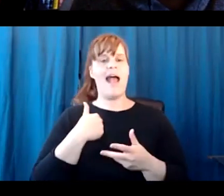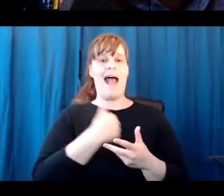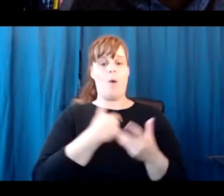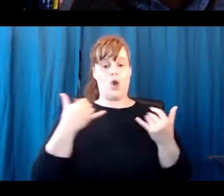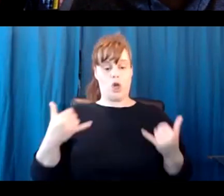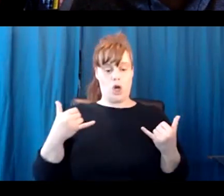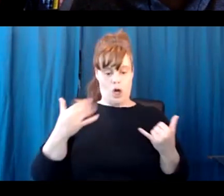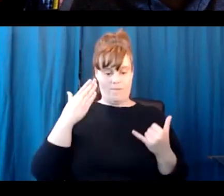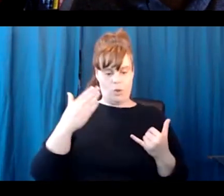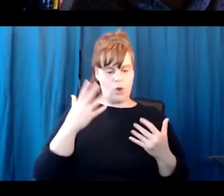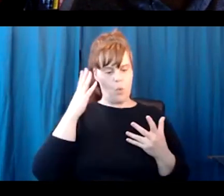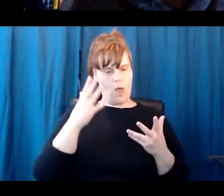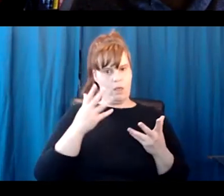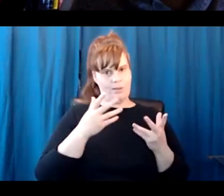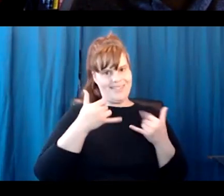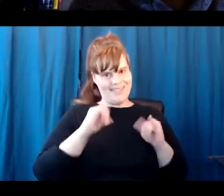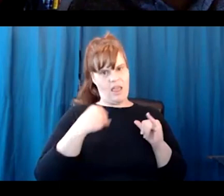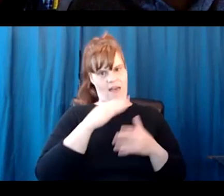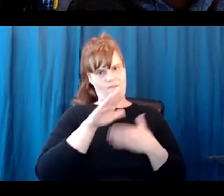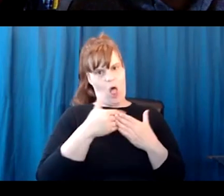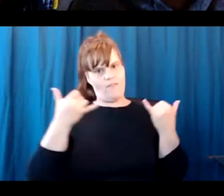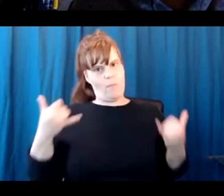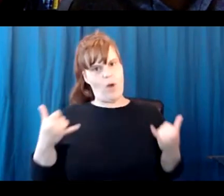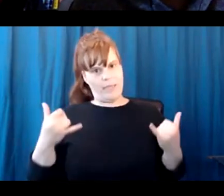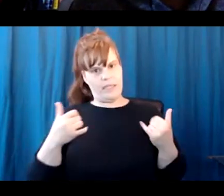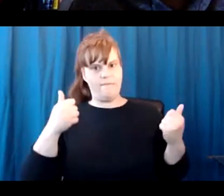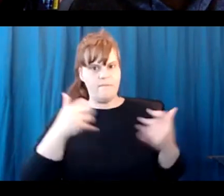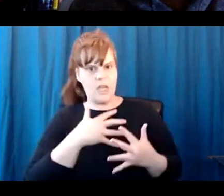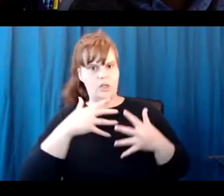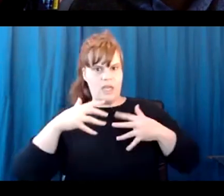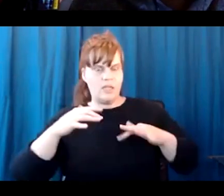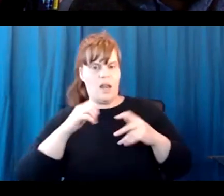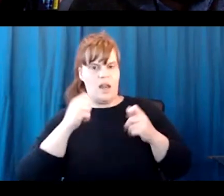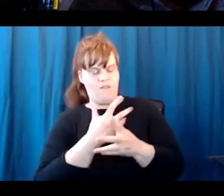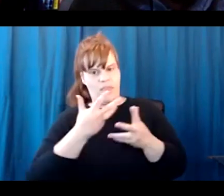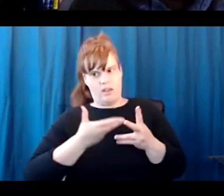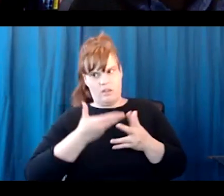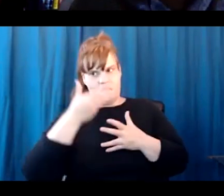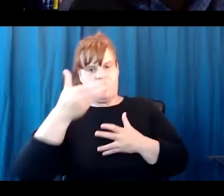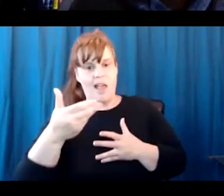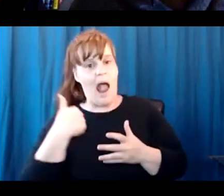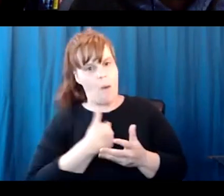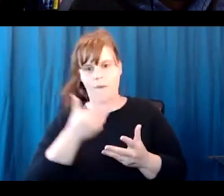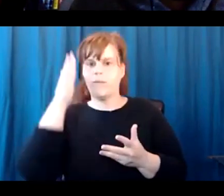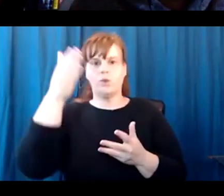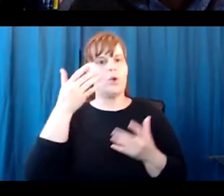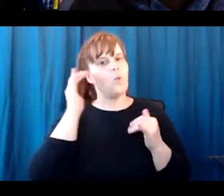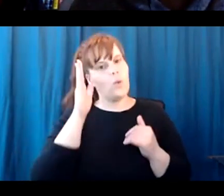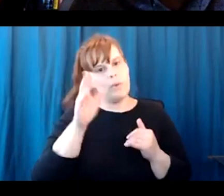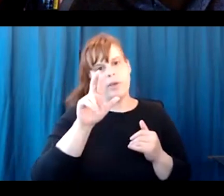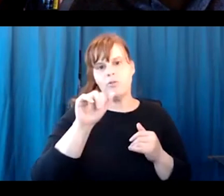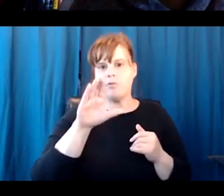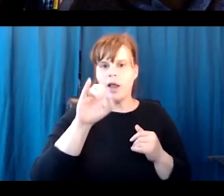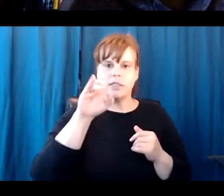pathologies. In fact, it may even aggravate them. Our future will be racist. It will be sexist. It will